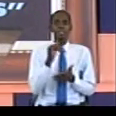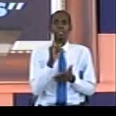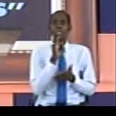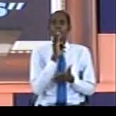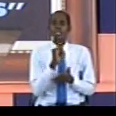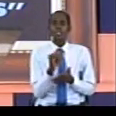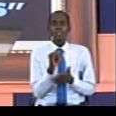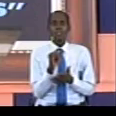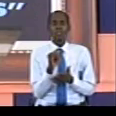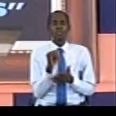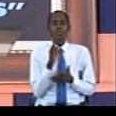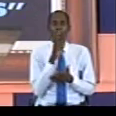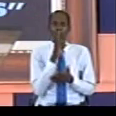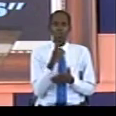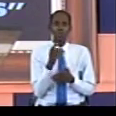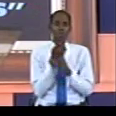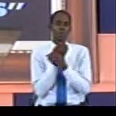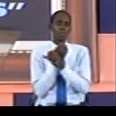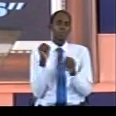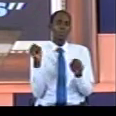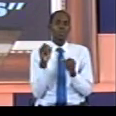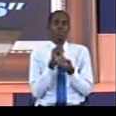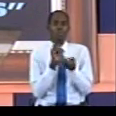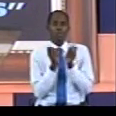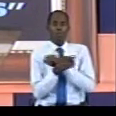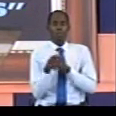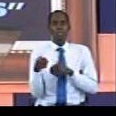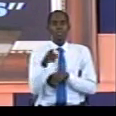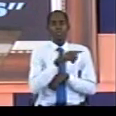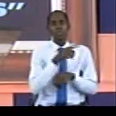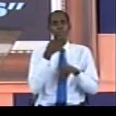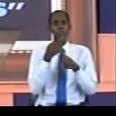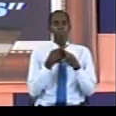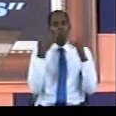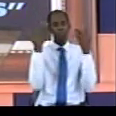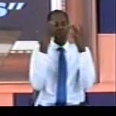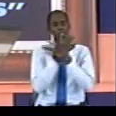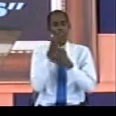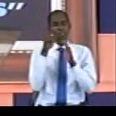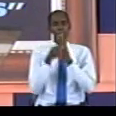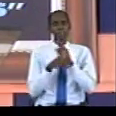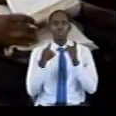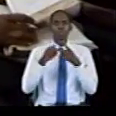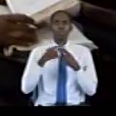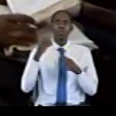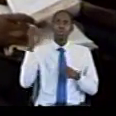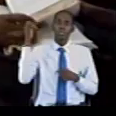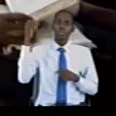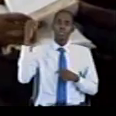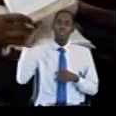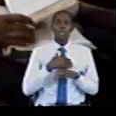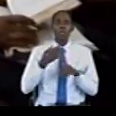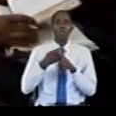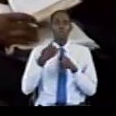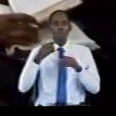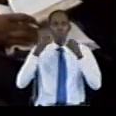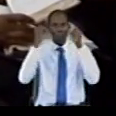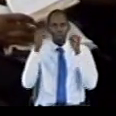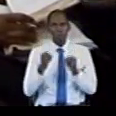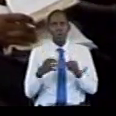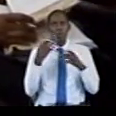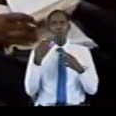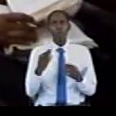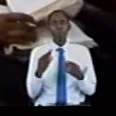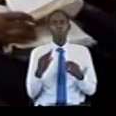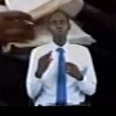to turn them from darkness to light and from the power of Satan unto God. Amen? Amen.